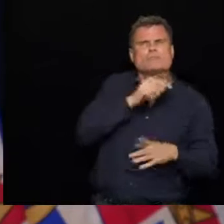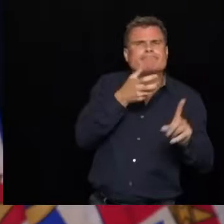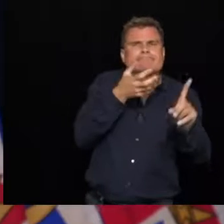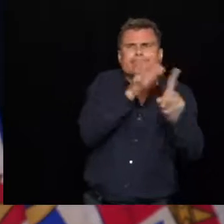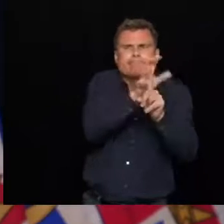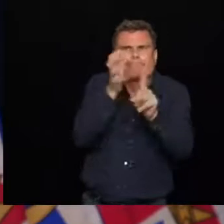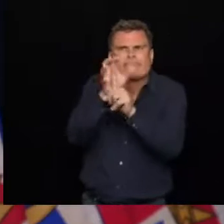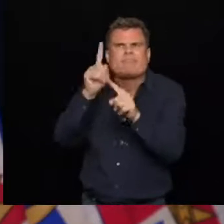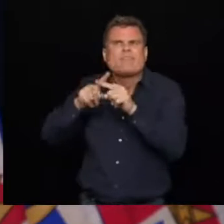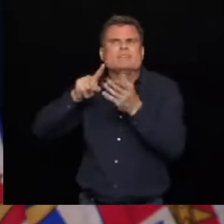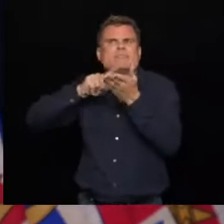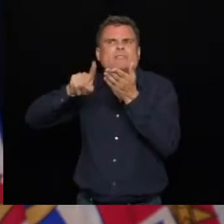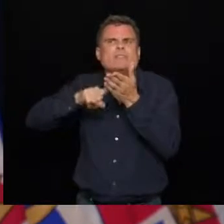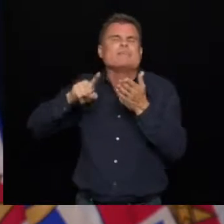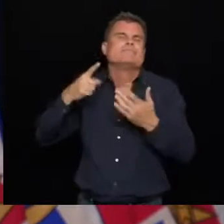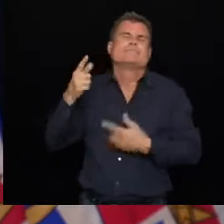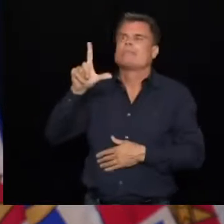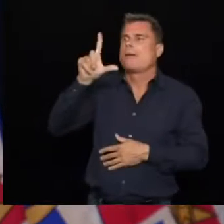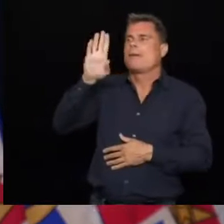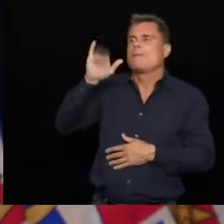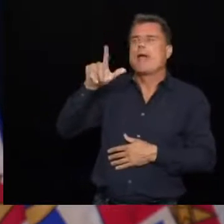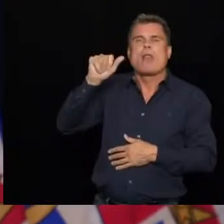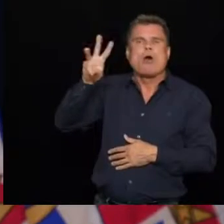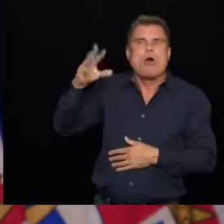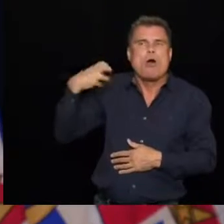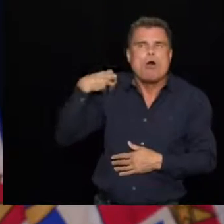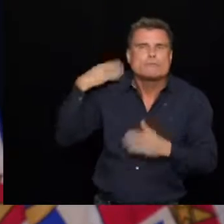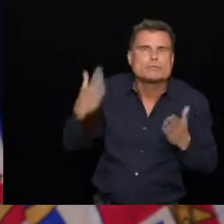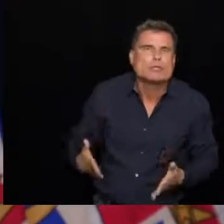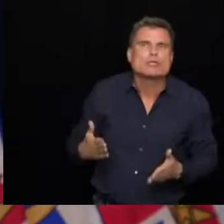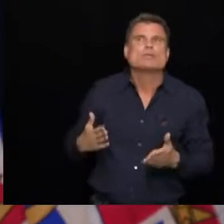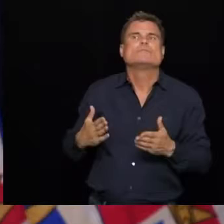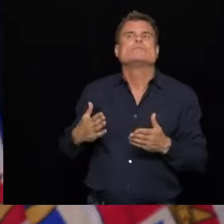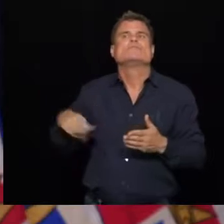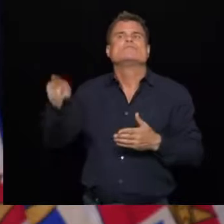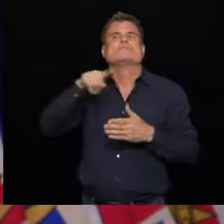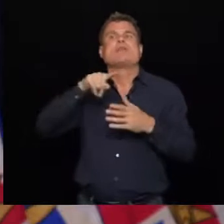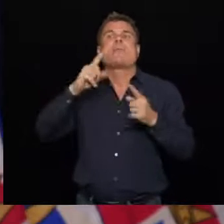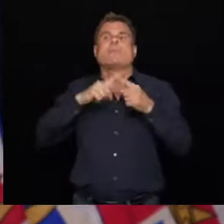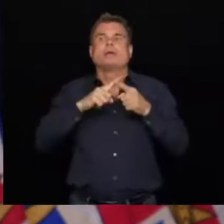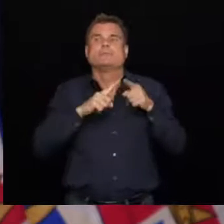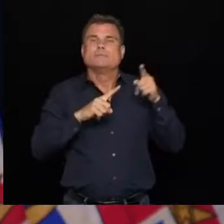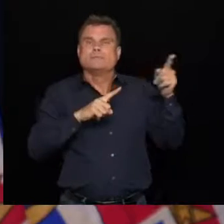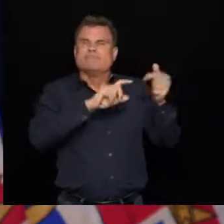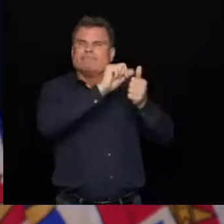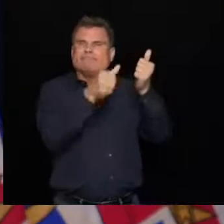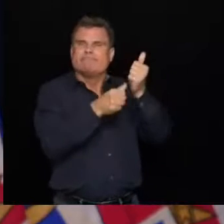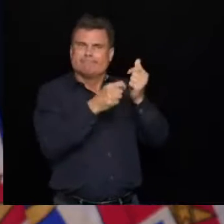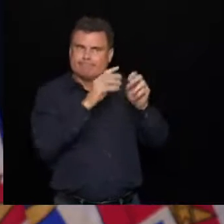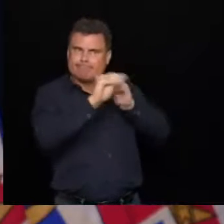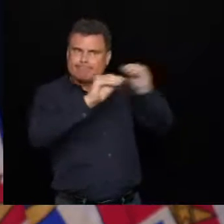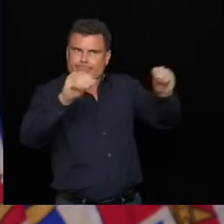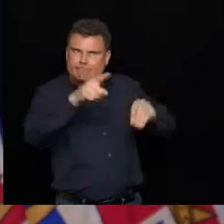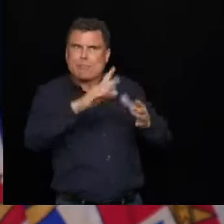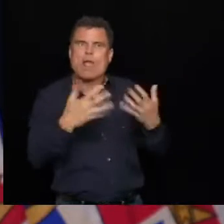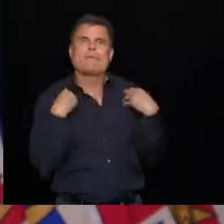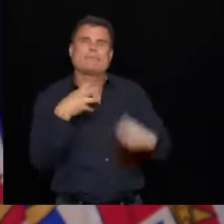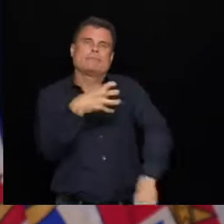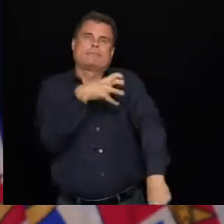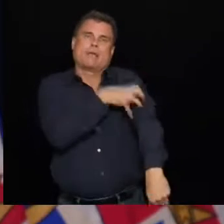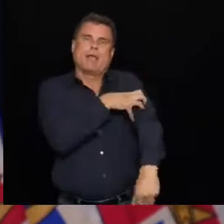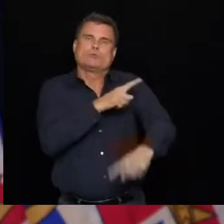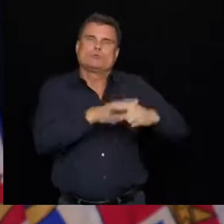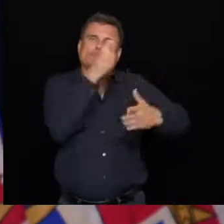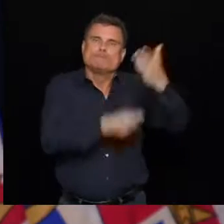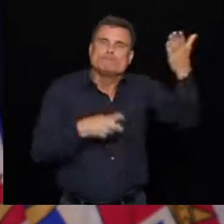fashion. And will you be monitoring all the work that goes into elections